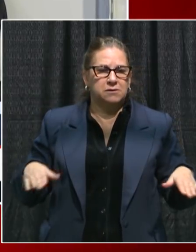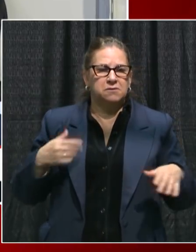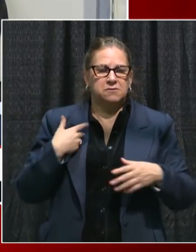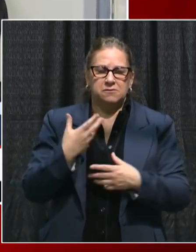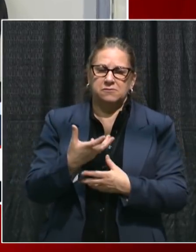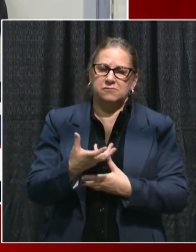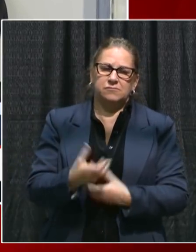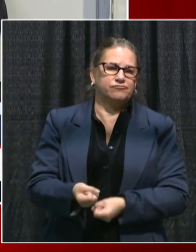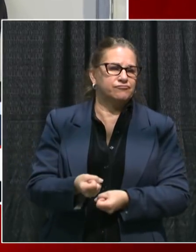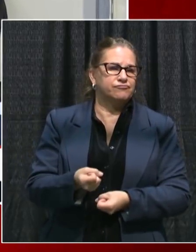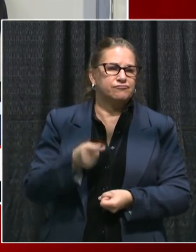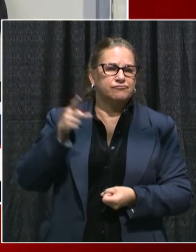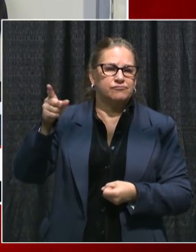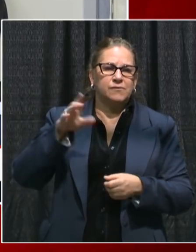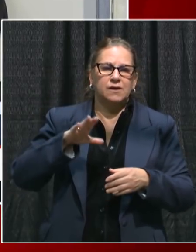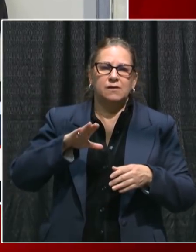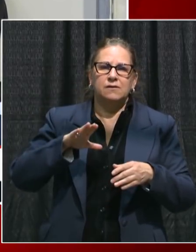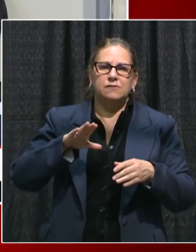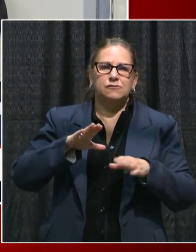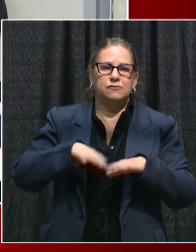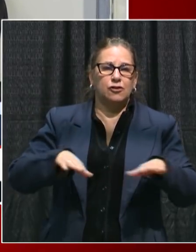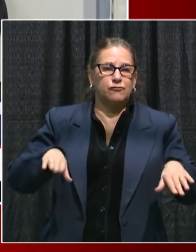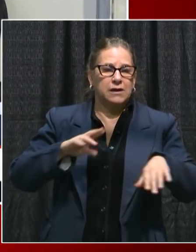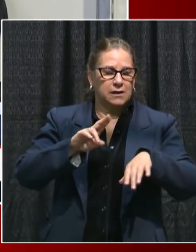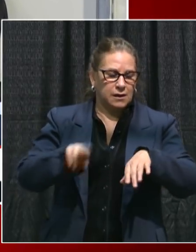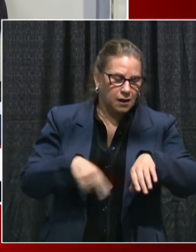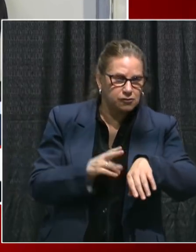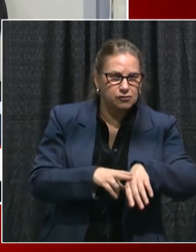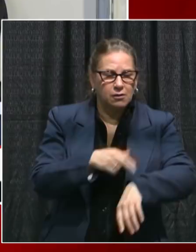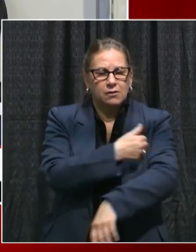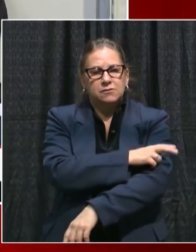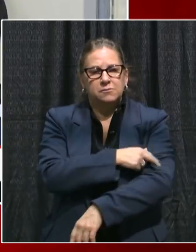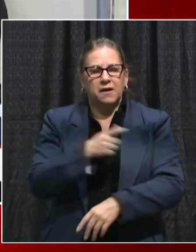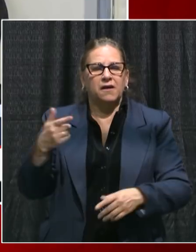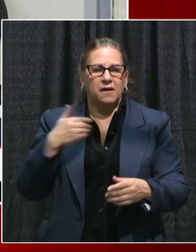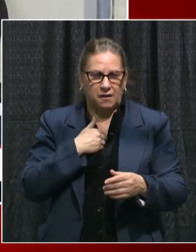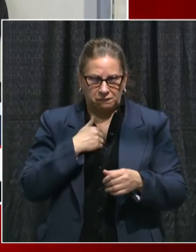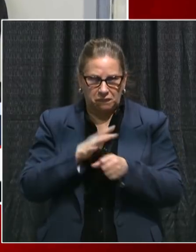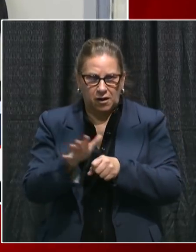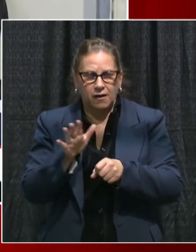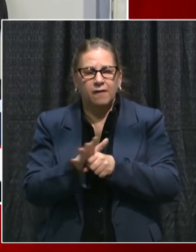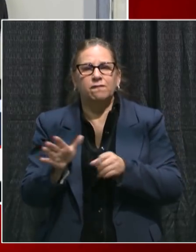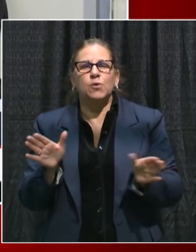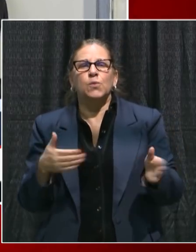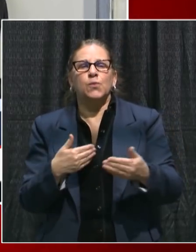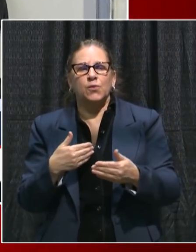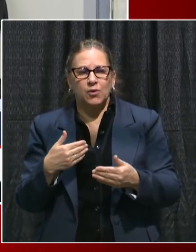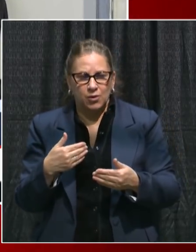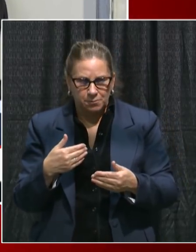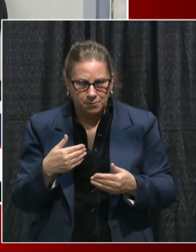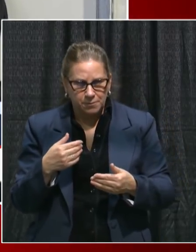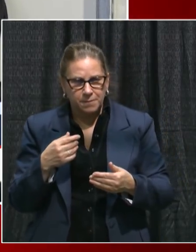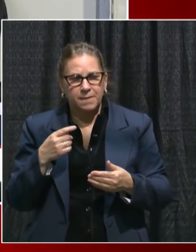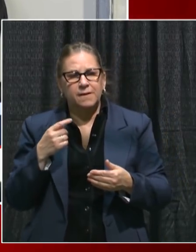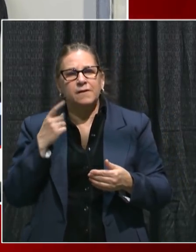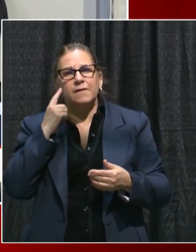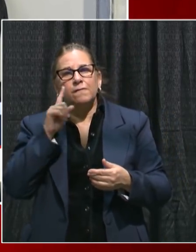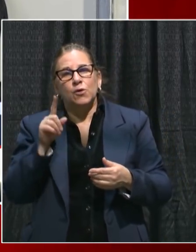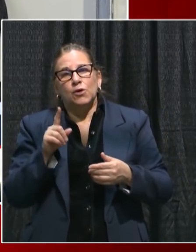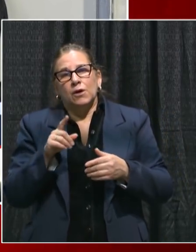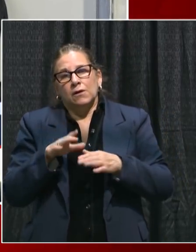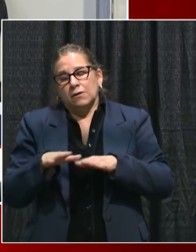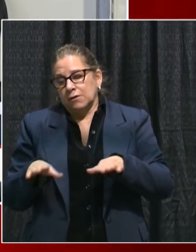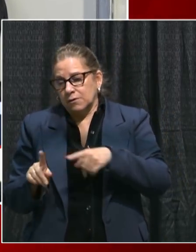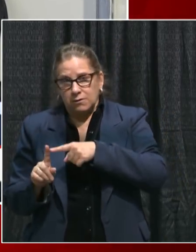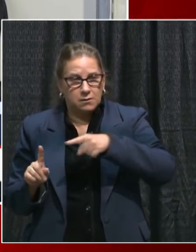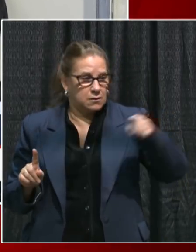at Children's National, including having given them an exemption very on for them to serve individuals up to the age of 29. Last